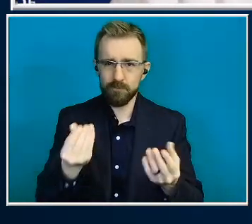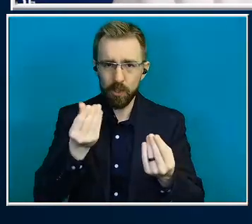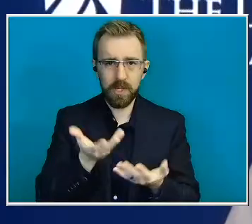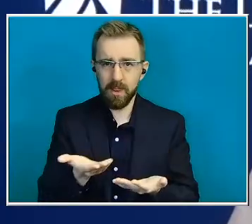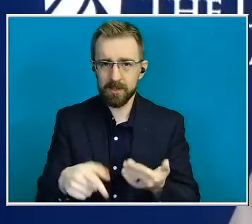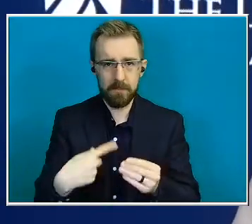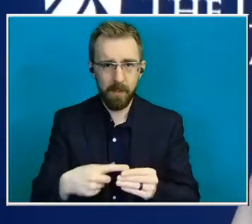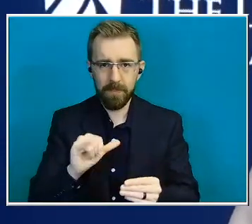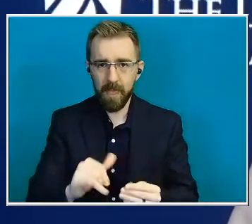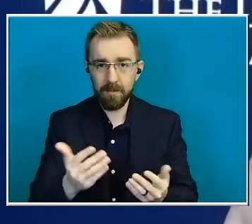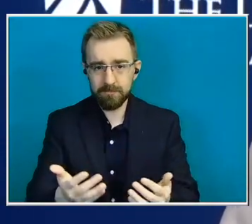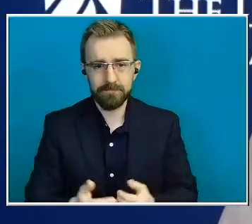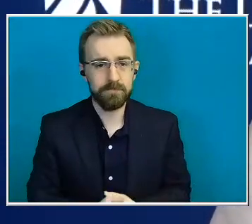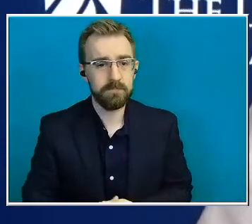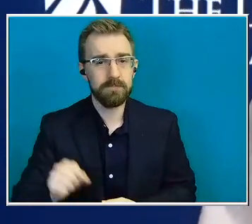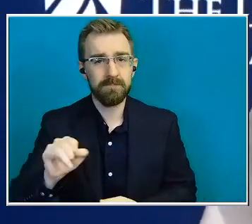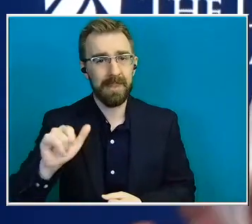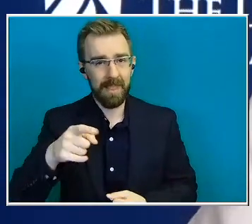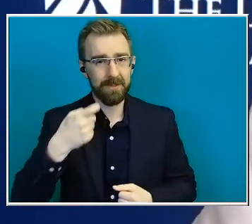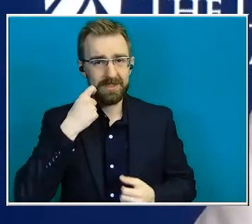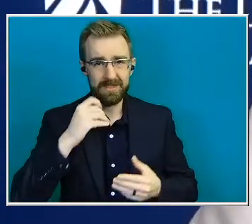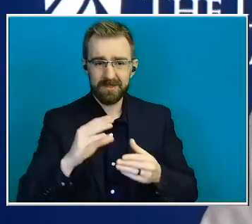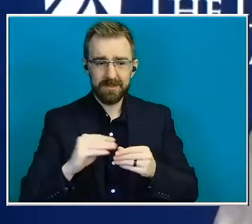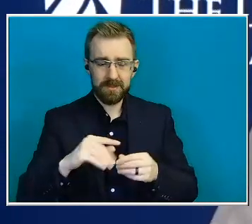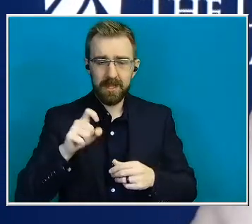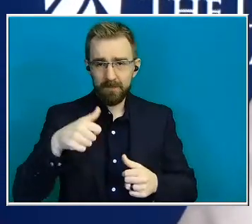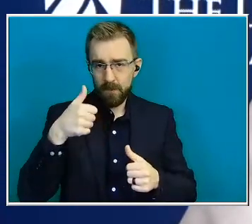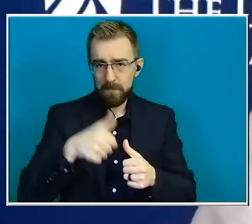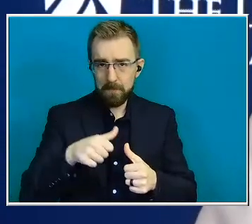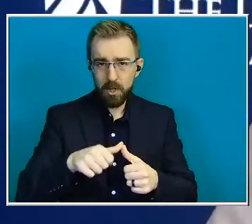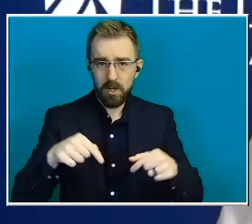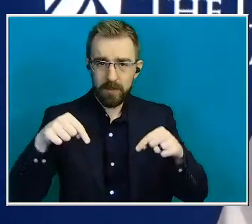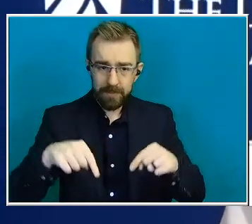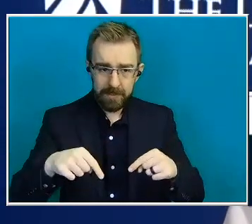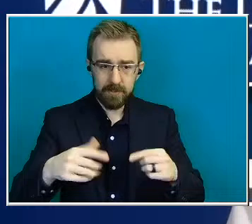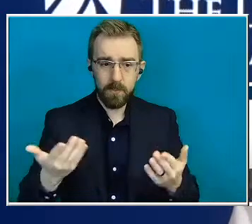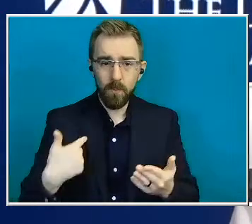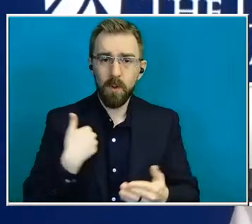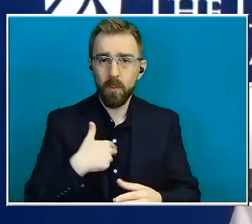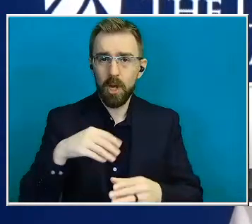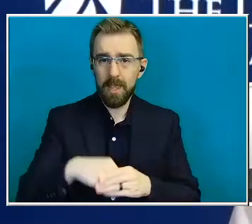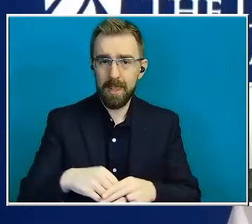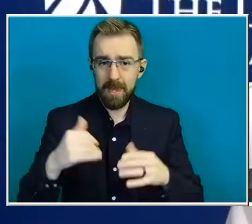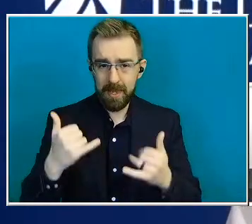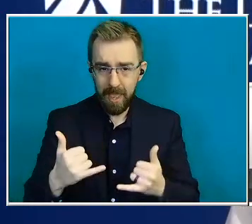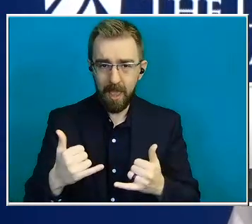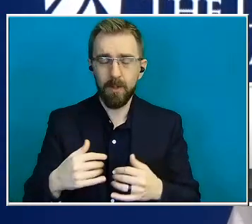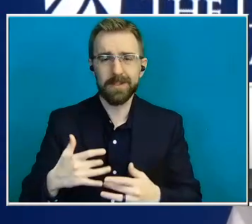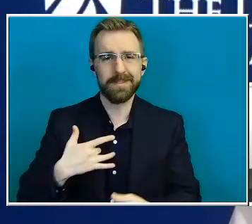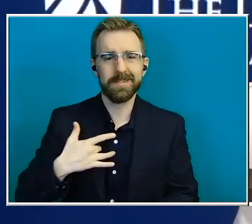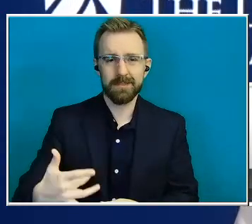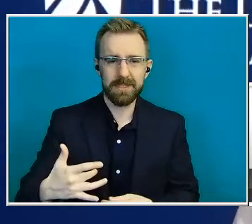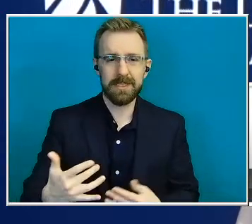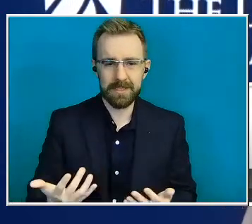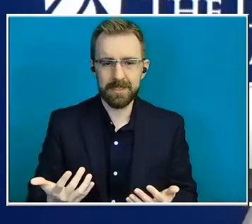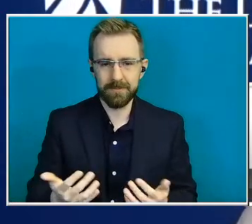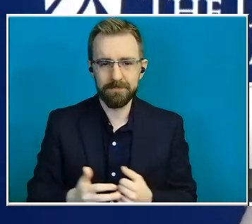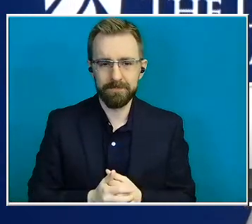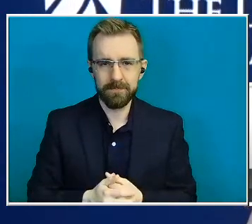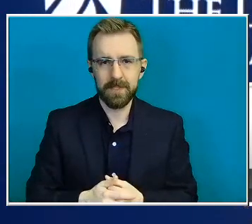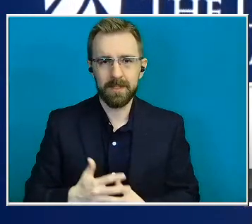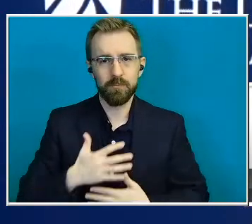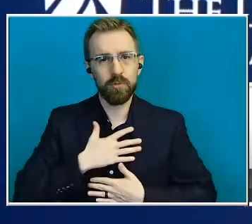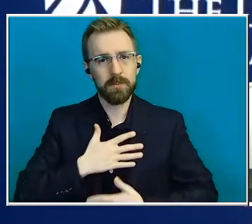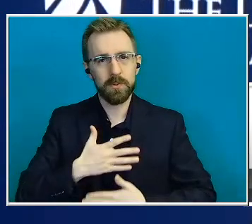so just like you said, we have to remember this and what we are in now have entered in is typically respiratory viral season